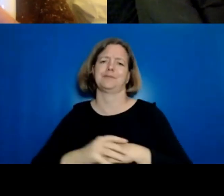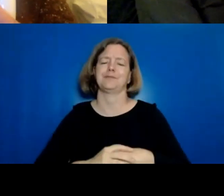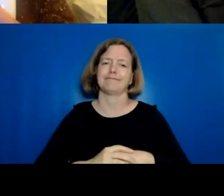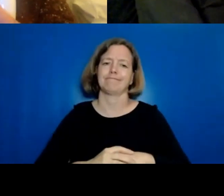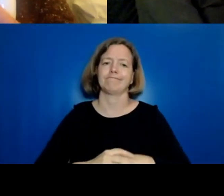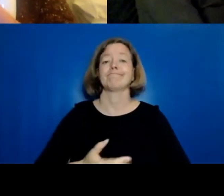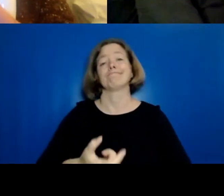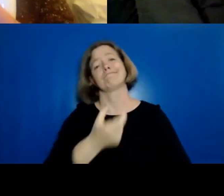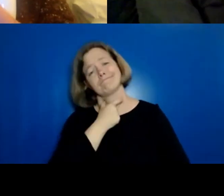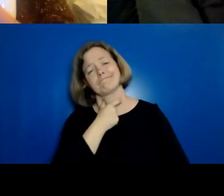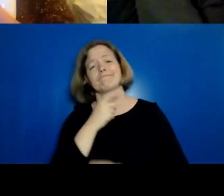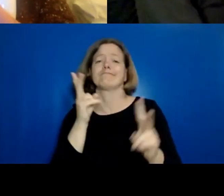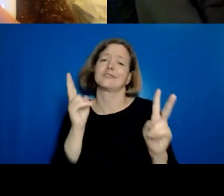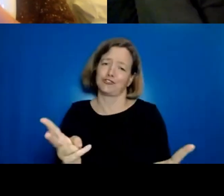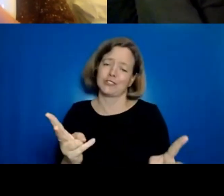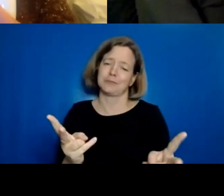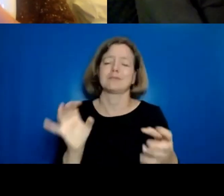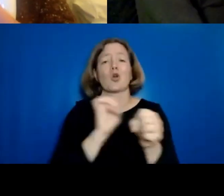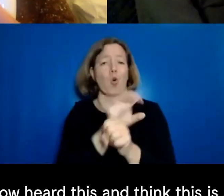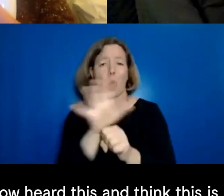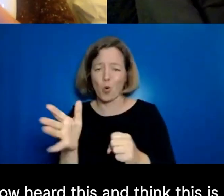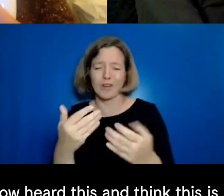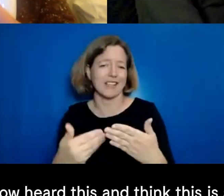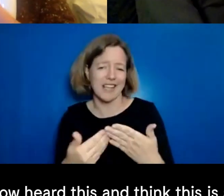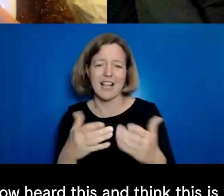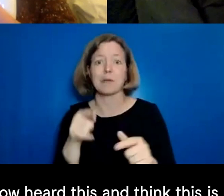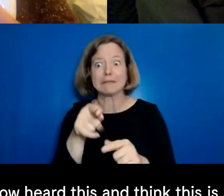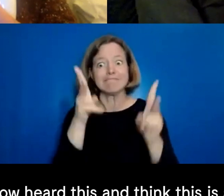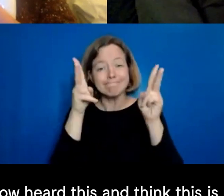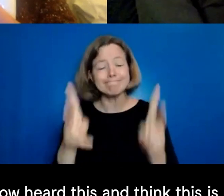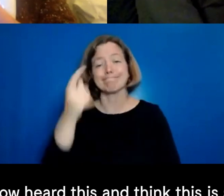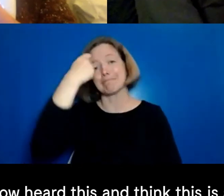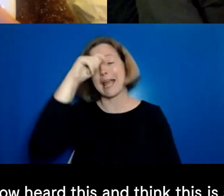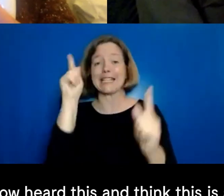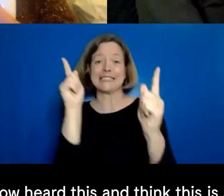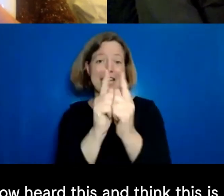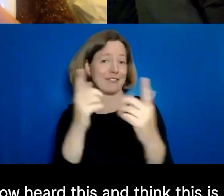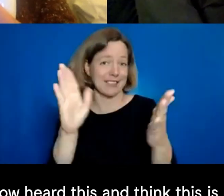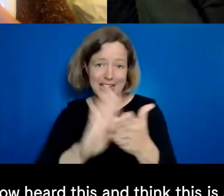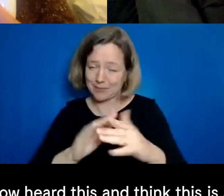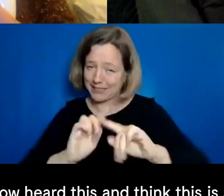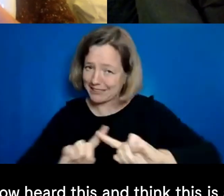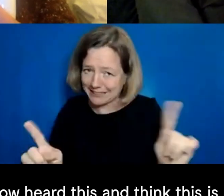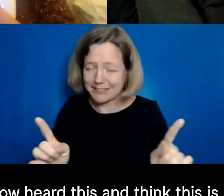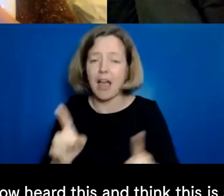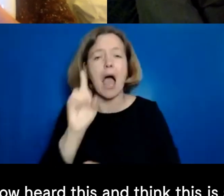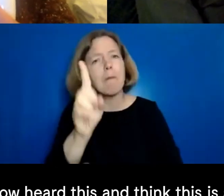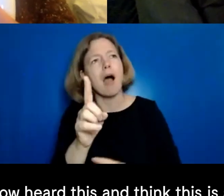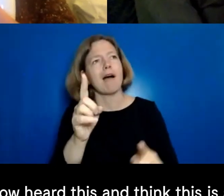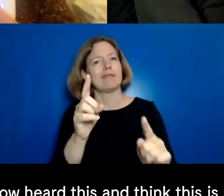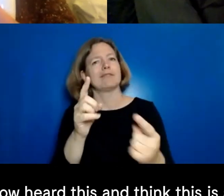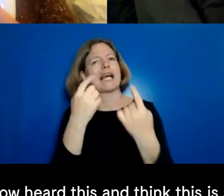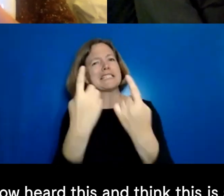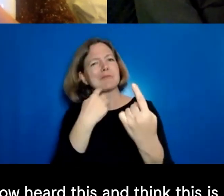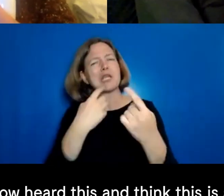now in this pandemic times, but if you now heard this and think this is something you would like to